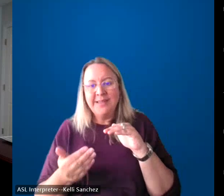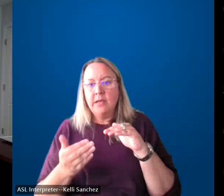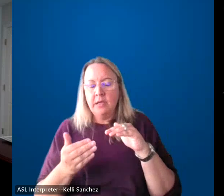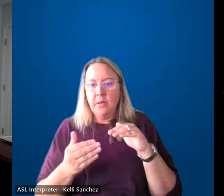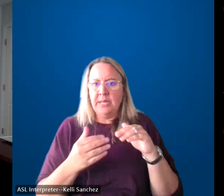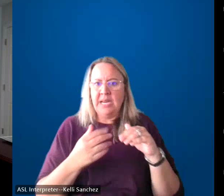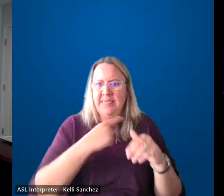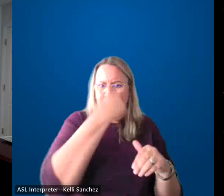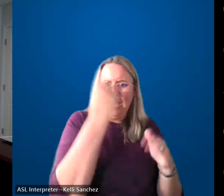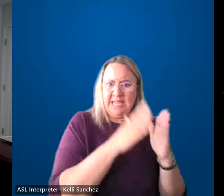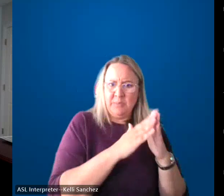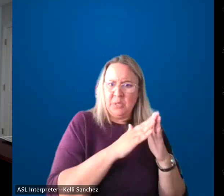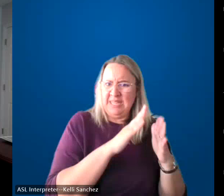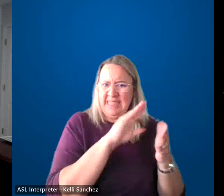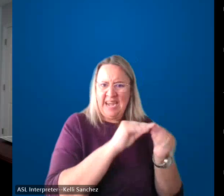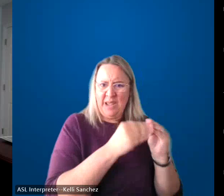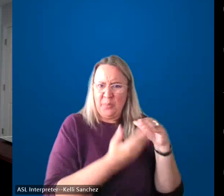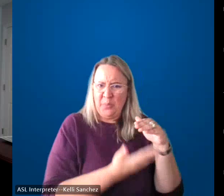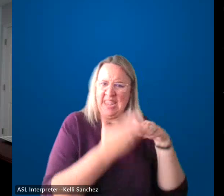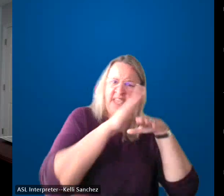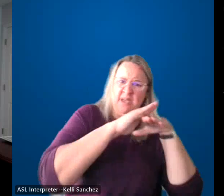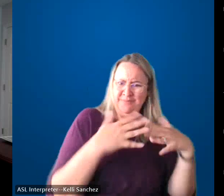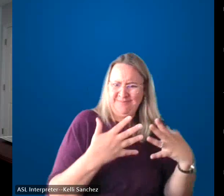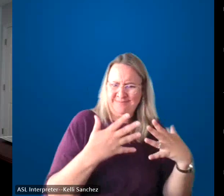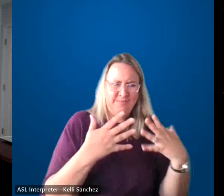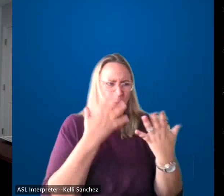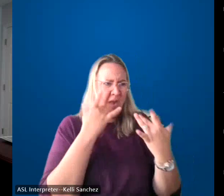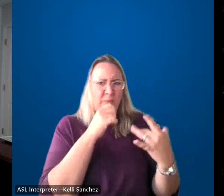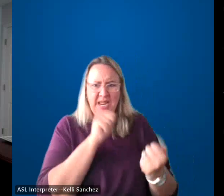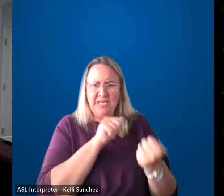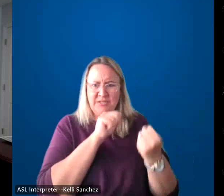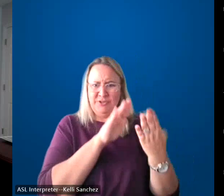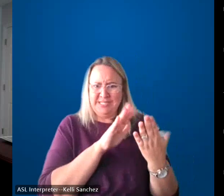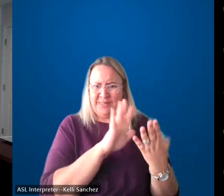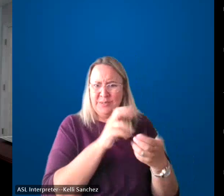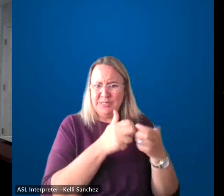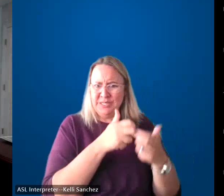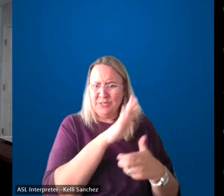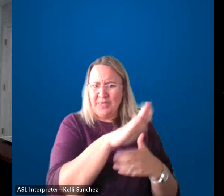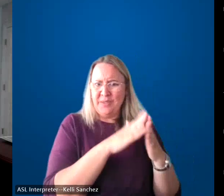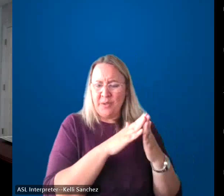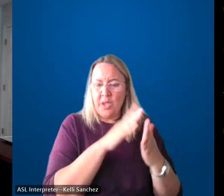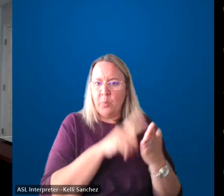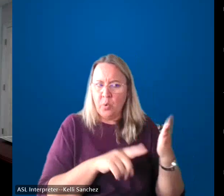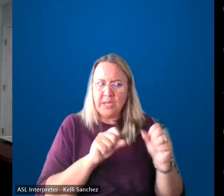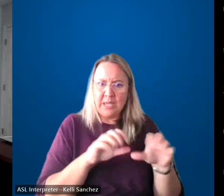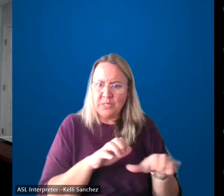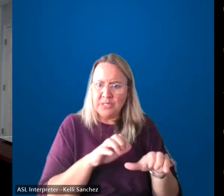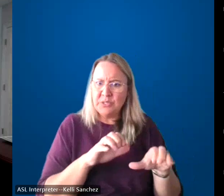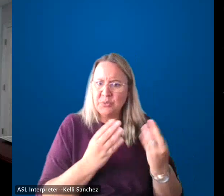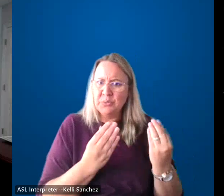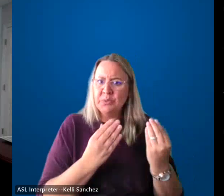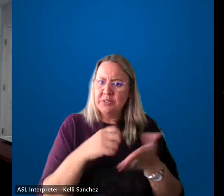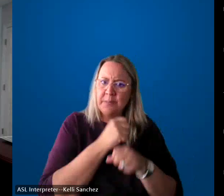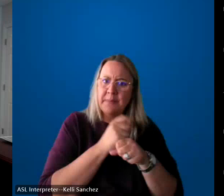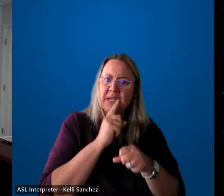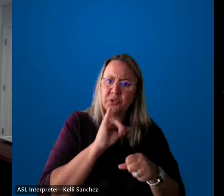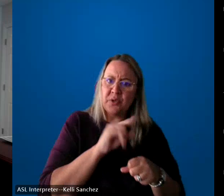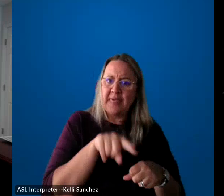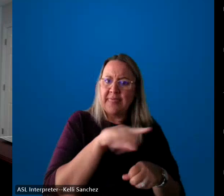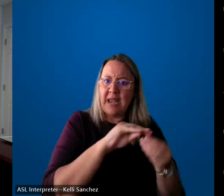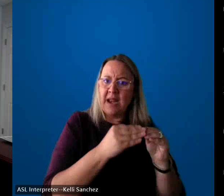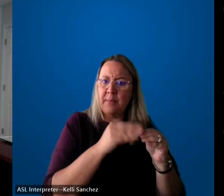that? Why are we not addressing those issues out in those communities? And what more can we do to make sure that that number